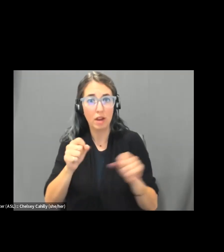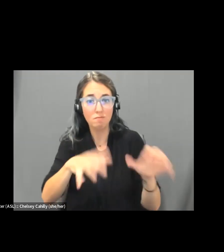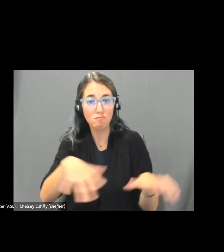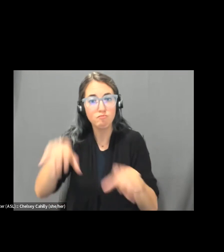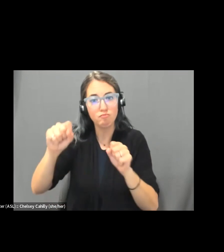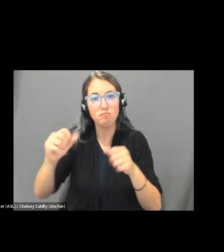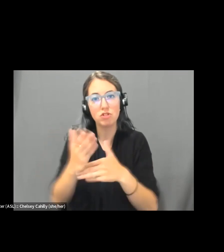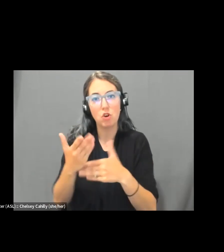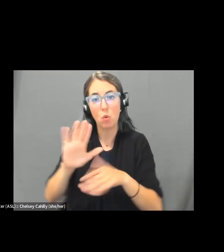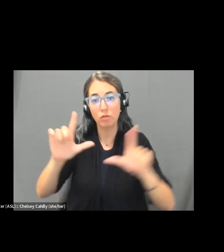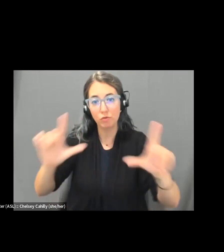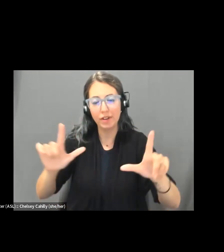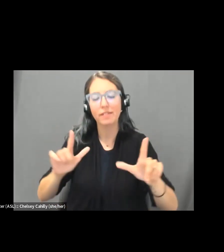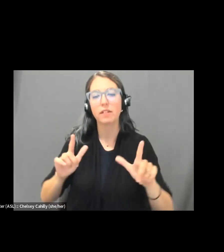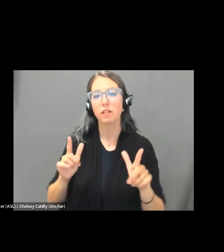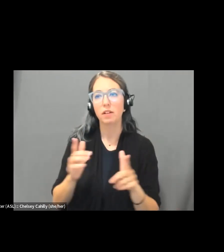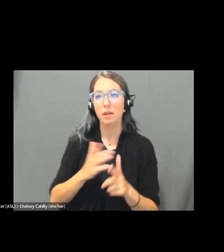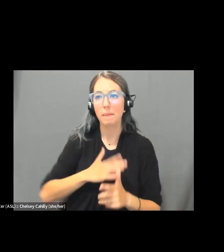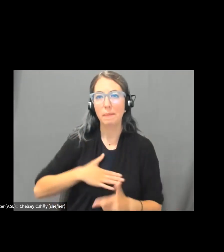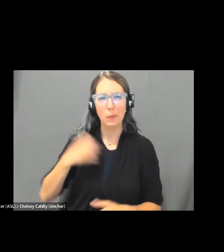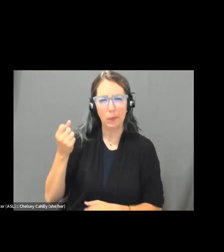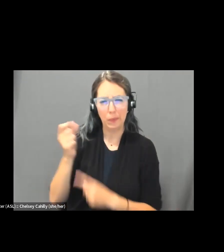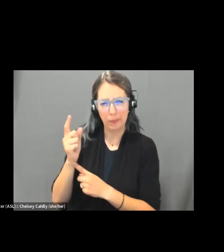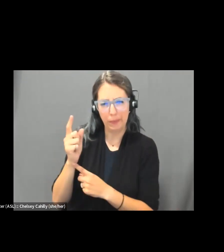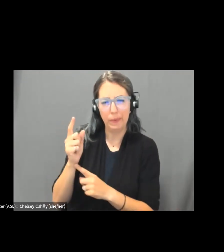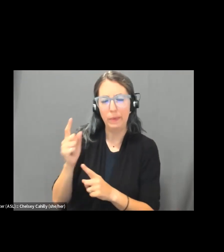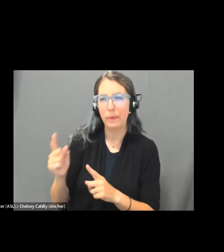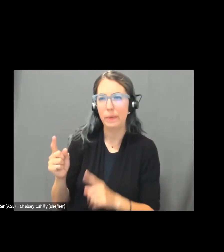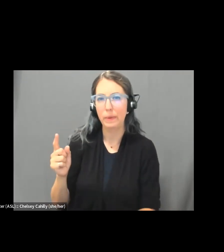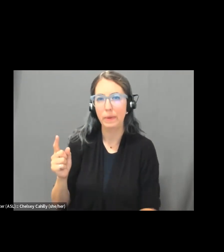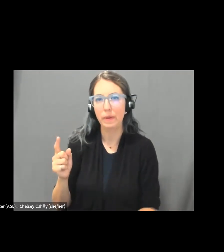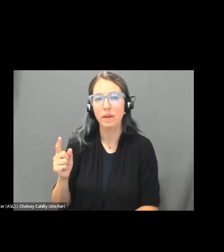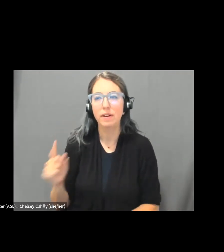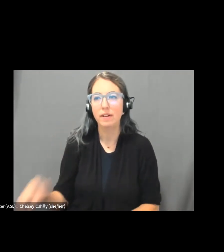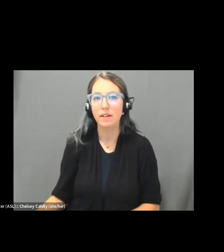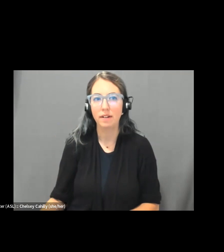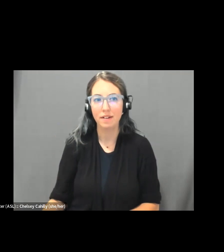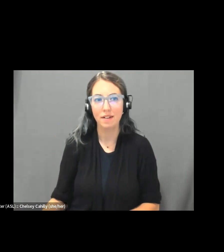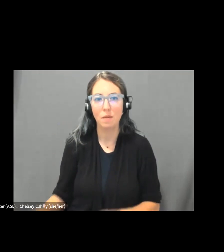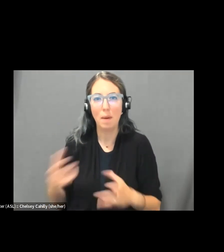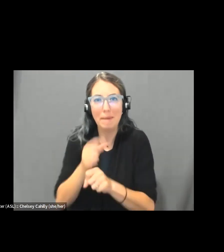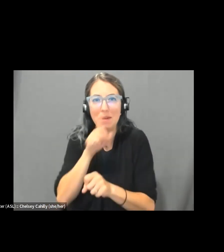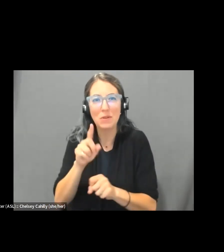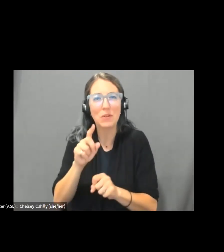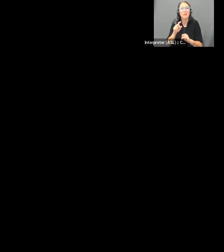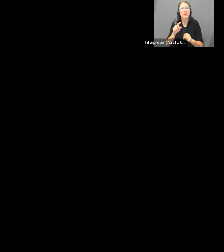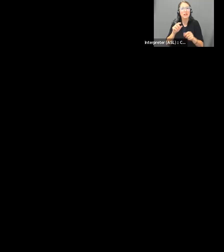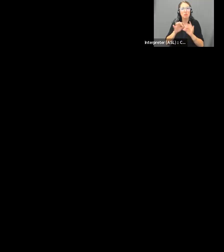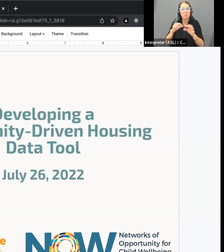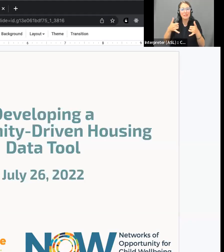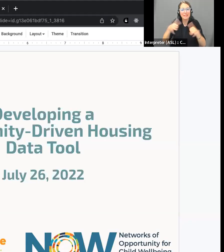could you please pause for a moment? And I've asked an attendee to let us know that the interpreter is still pinned.